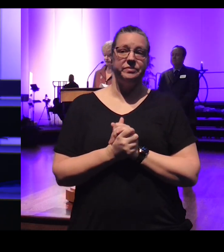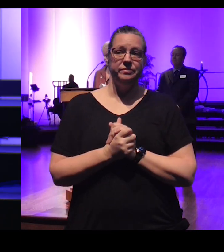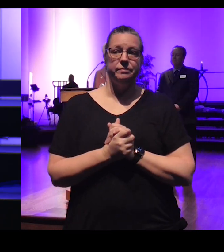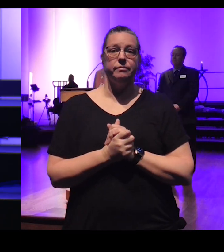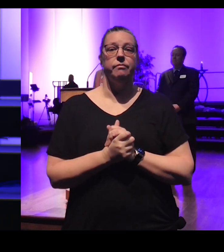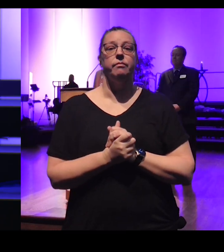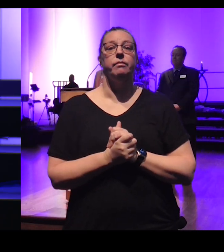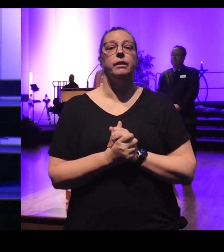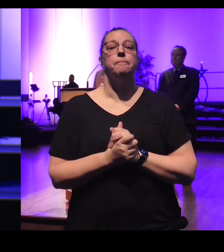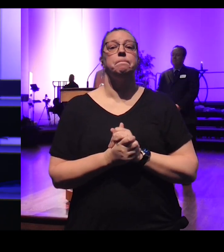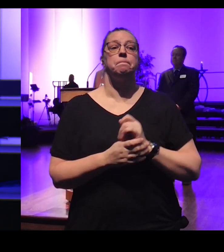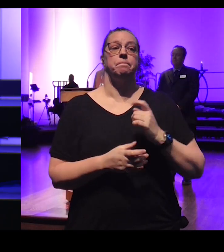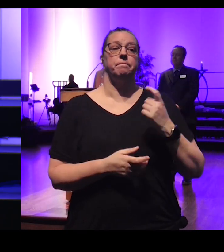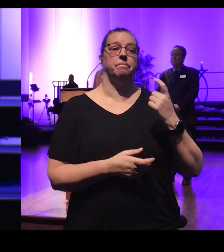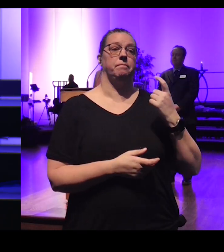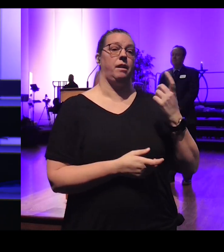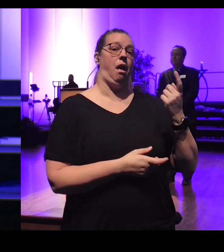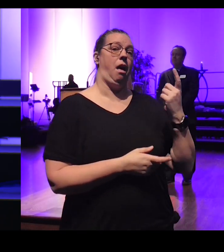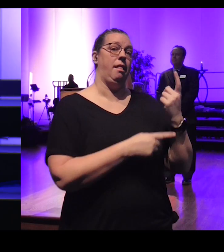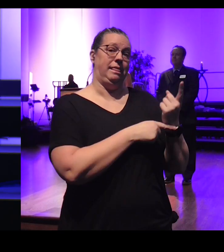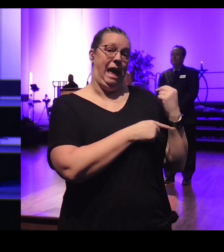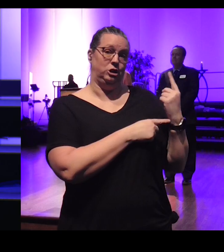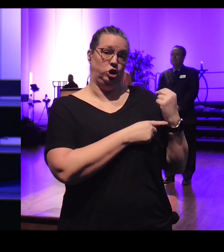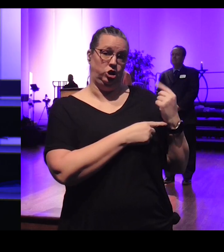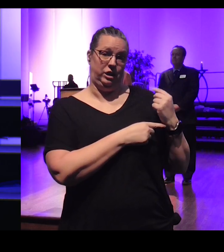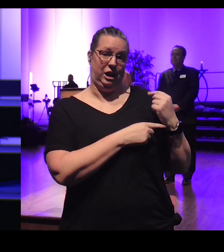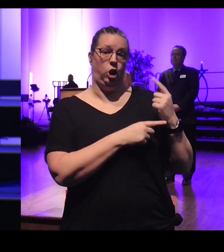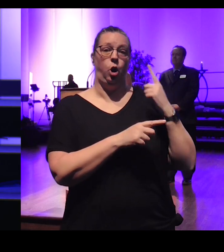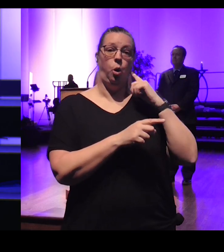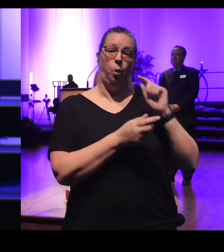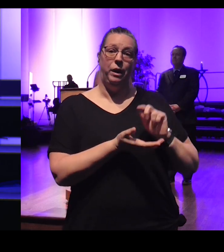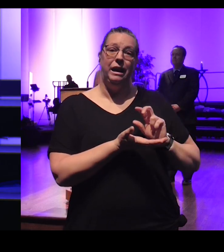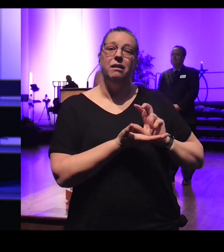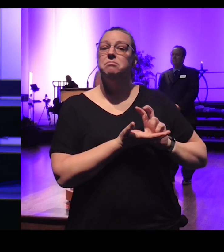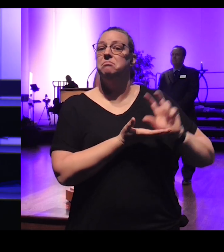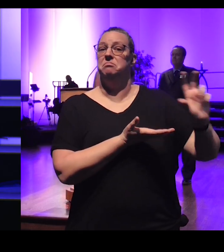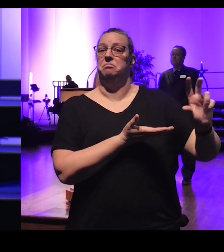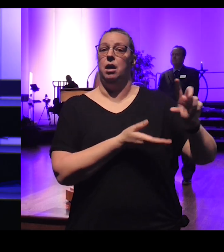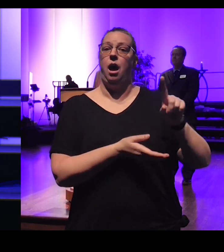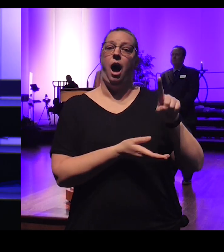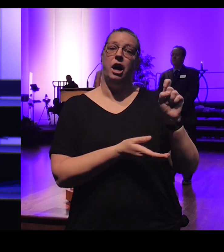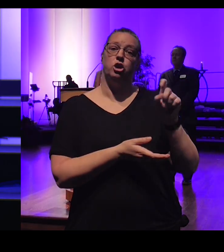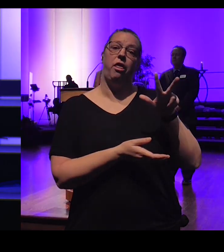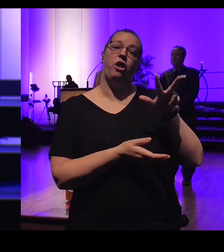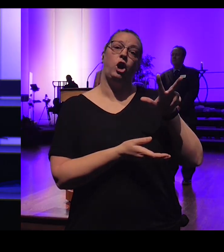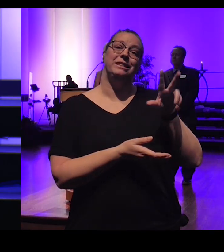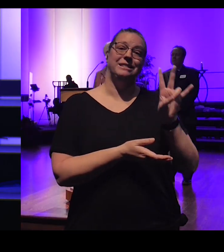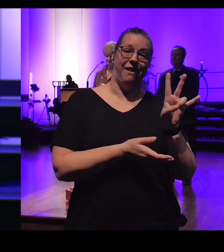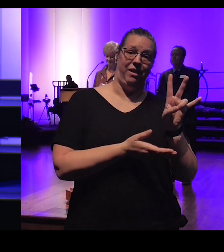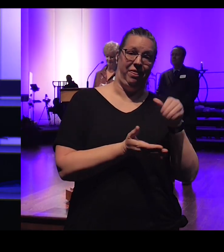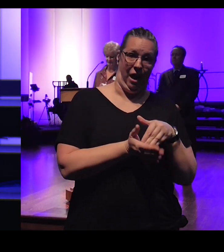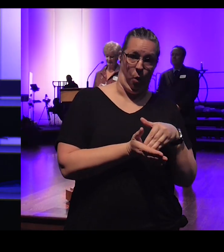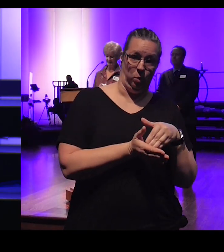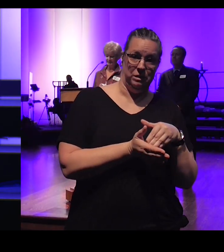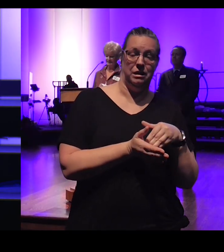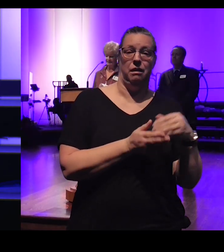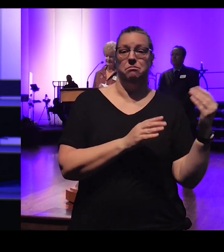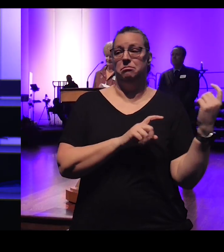And in 2025 alone, we distributed over $137,000 to the church from the endowment.